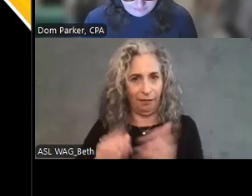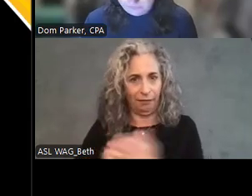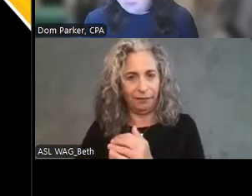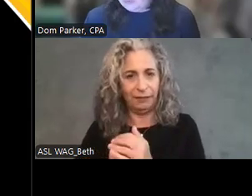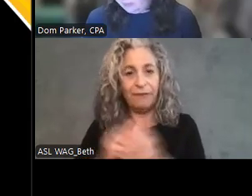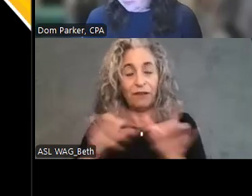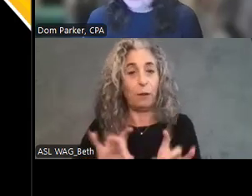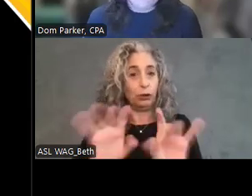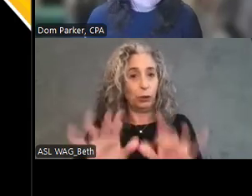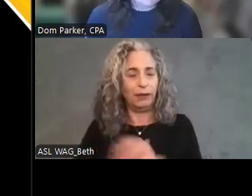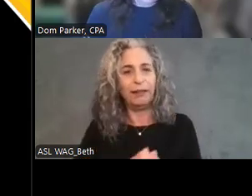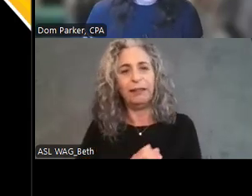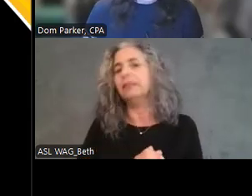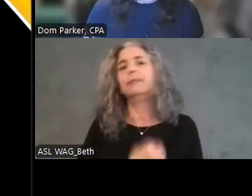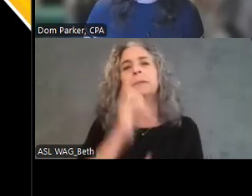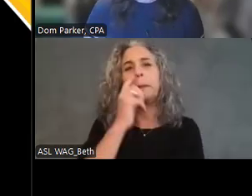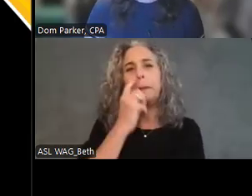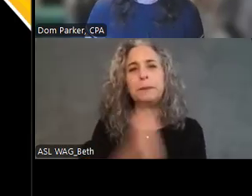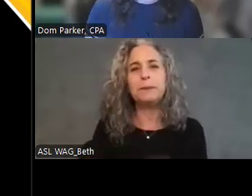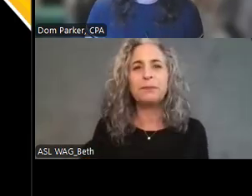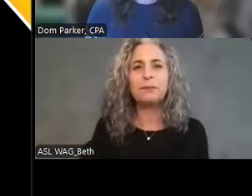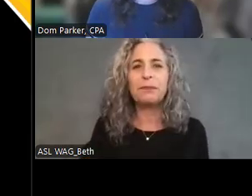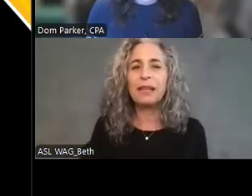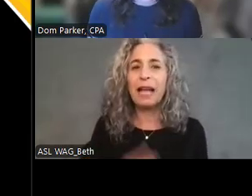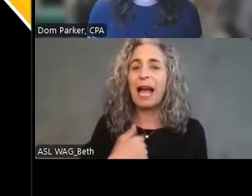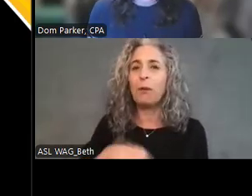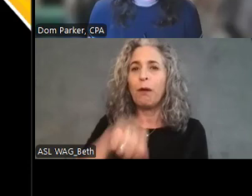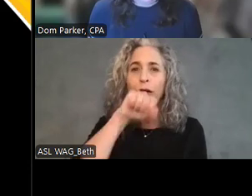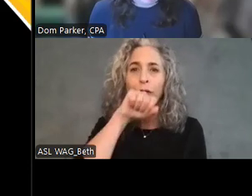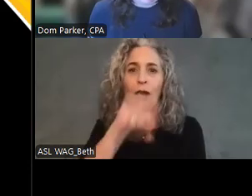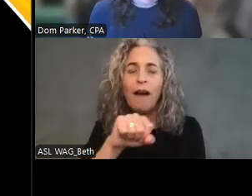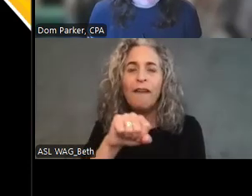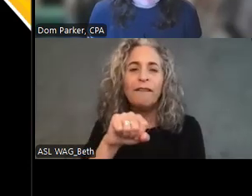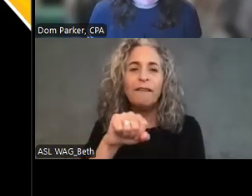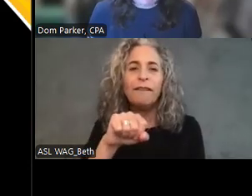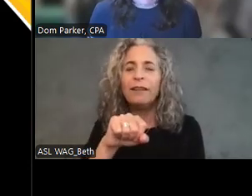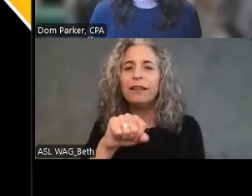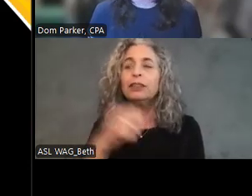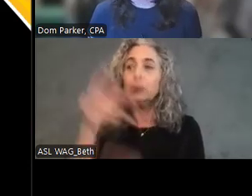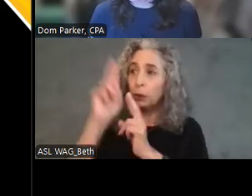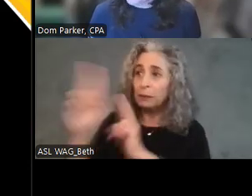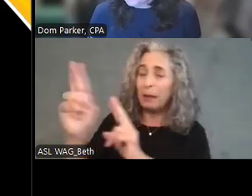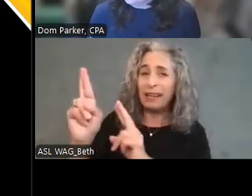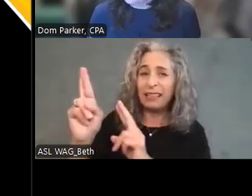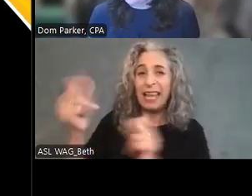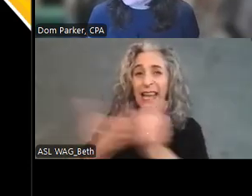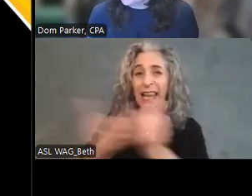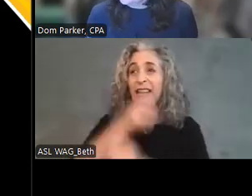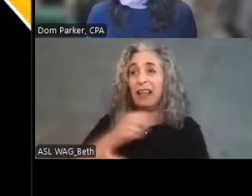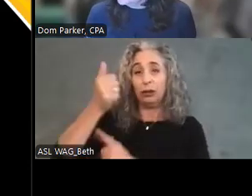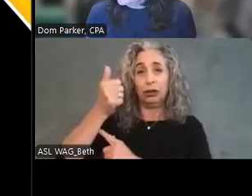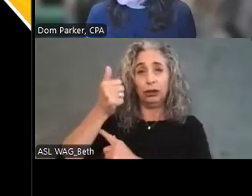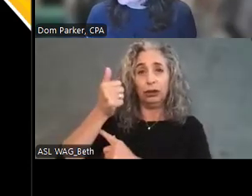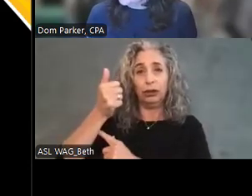Australia, as was also known as. And I would love to pay my respects to any elders past, present,